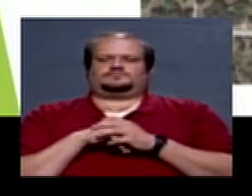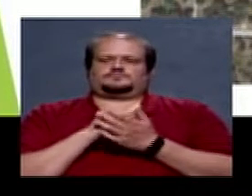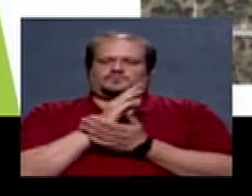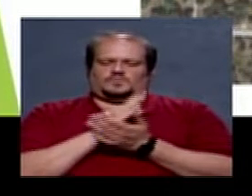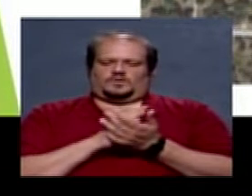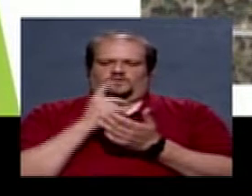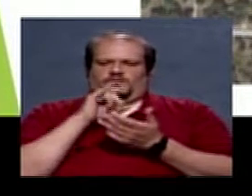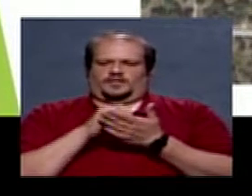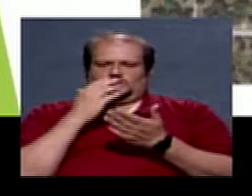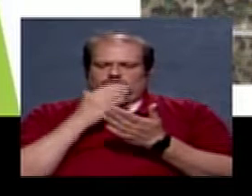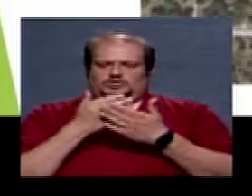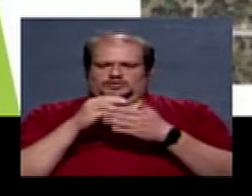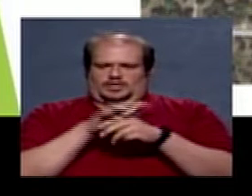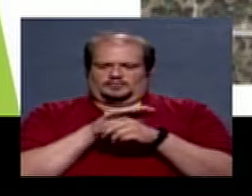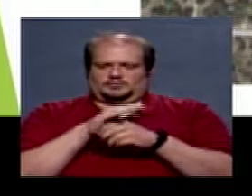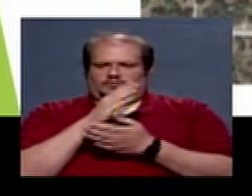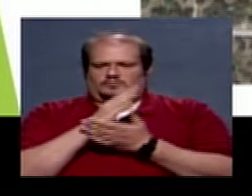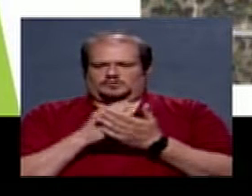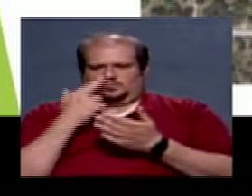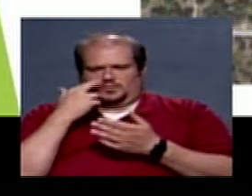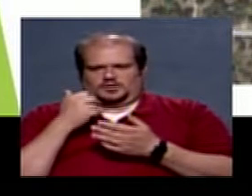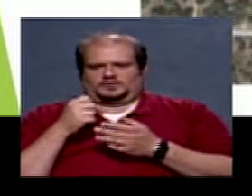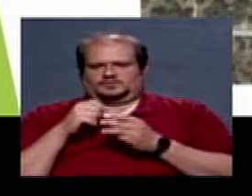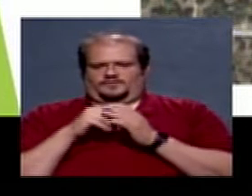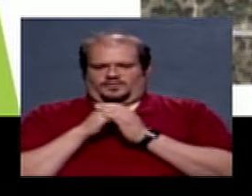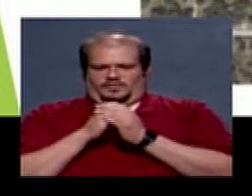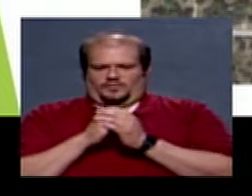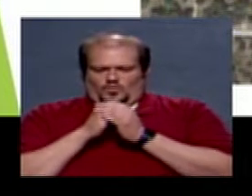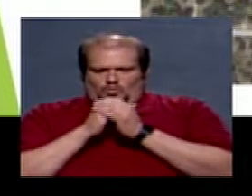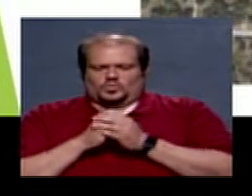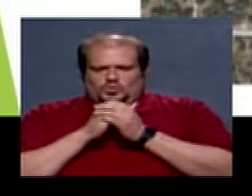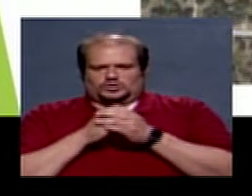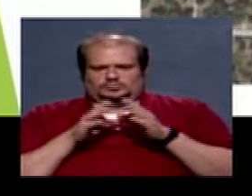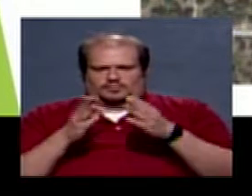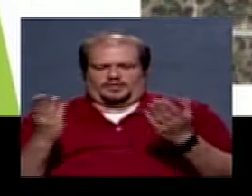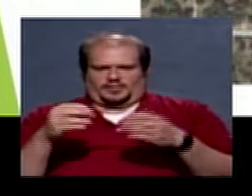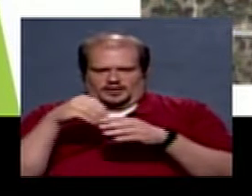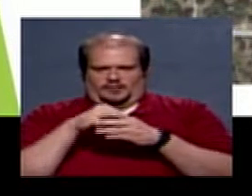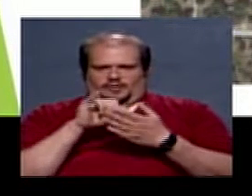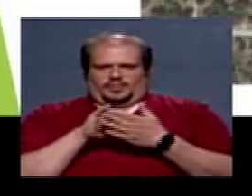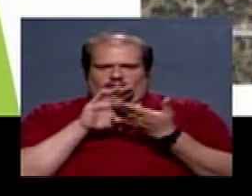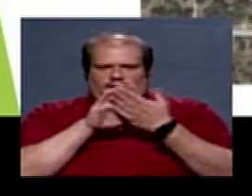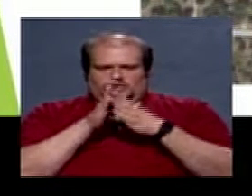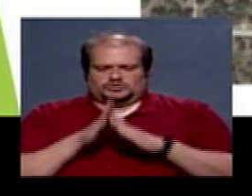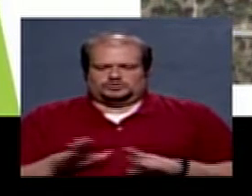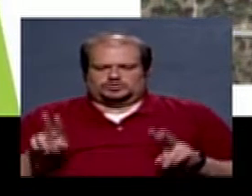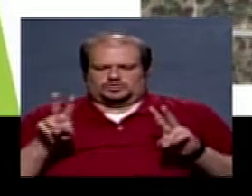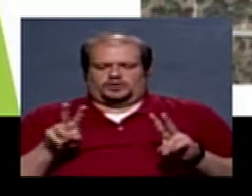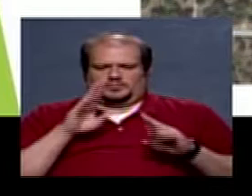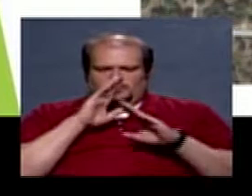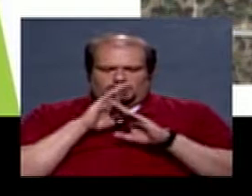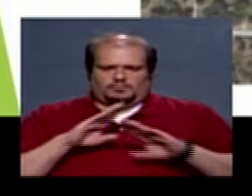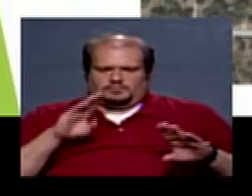partially to be good neighbors and partially because of the method of worship that is done here within the serene, private